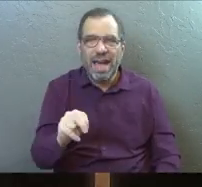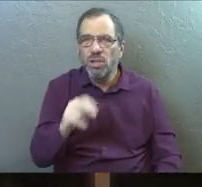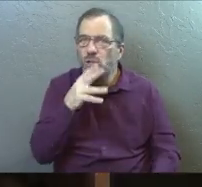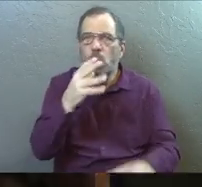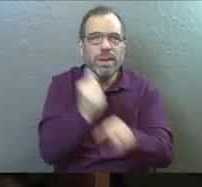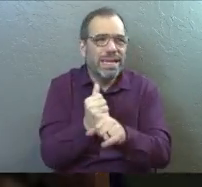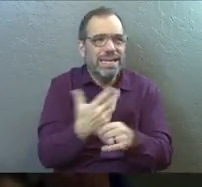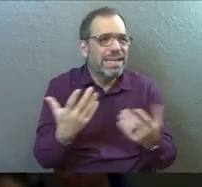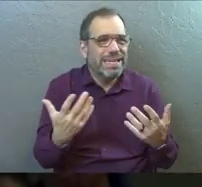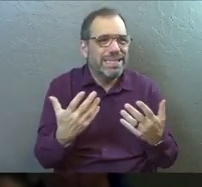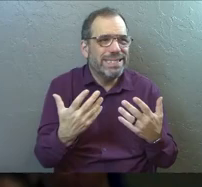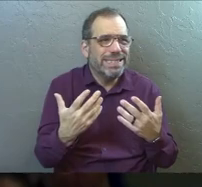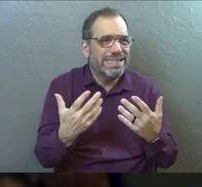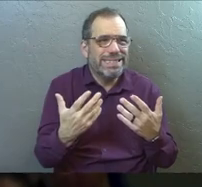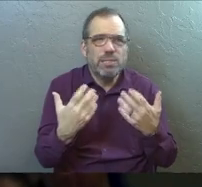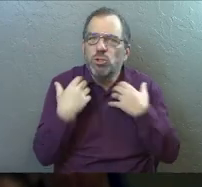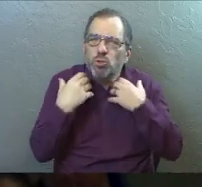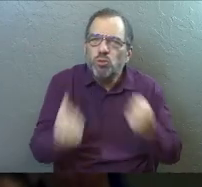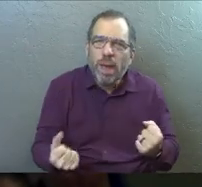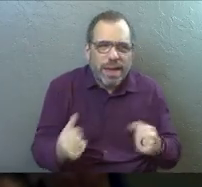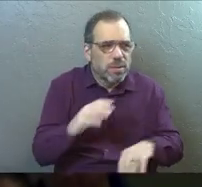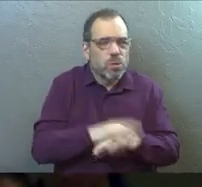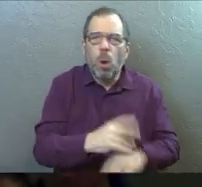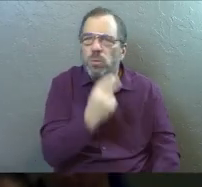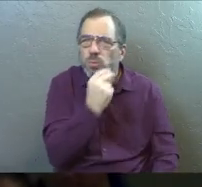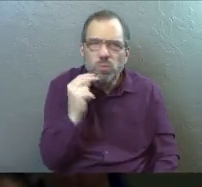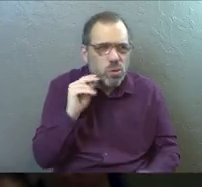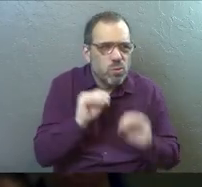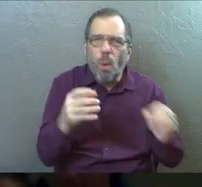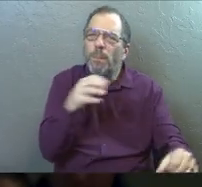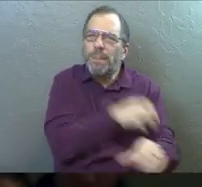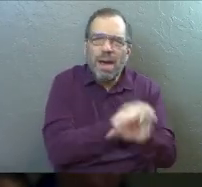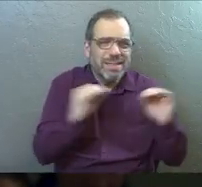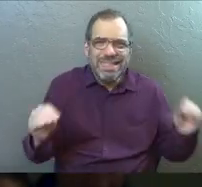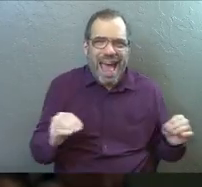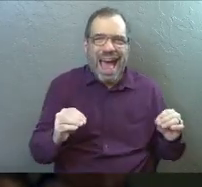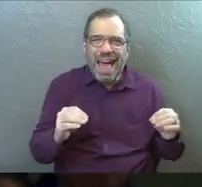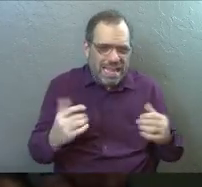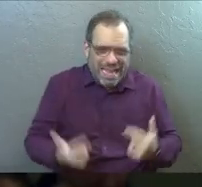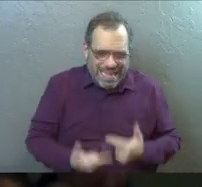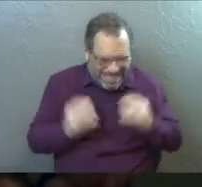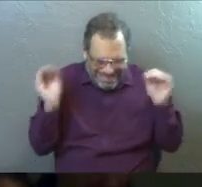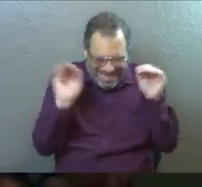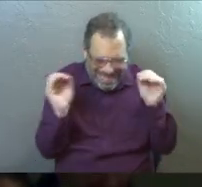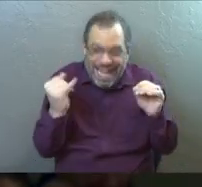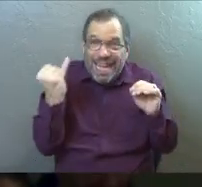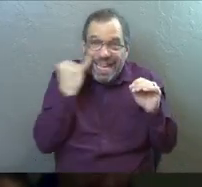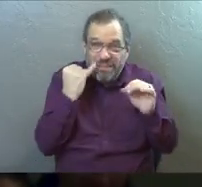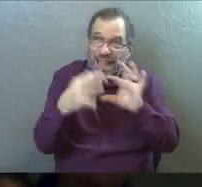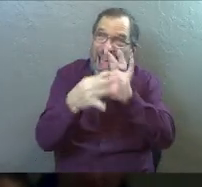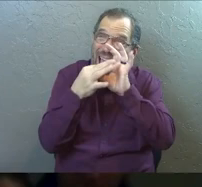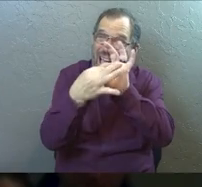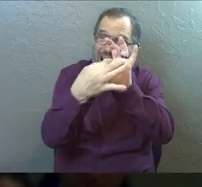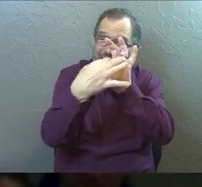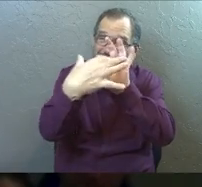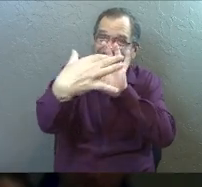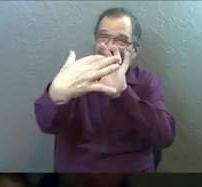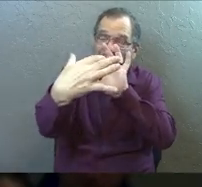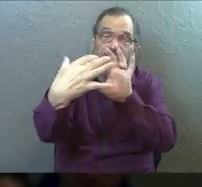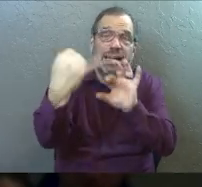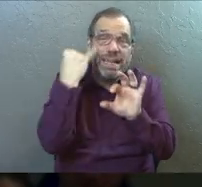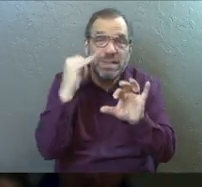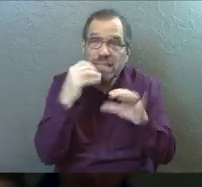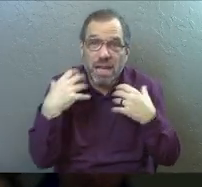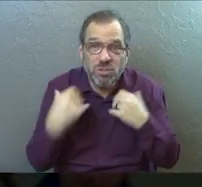sap. Like there's no strength, there's no resource, there's no power. It's going to come into your life. If that relationship isn't